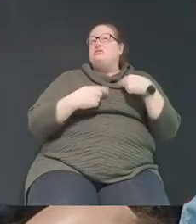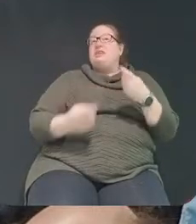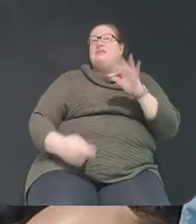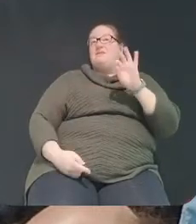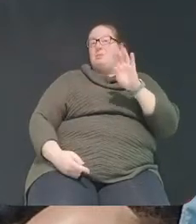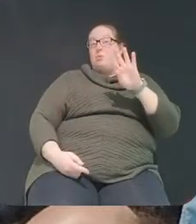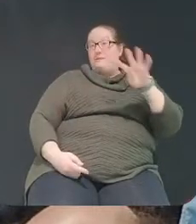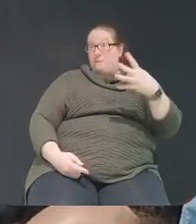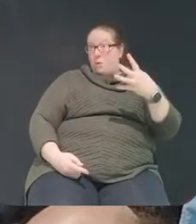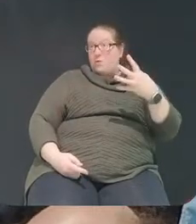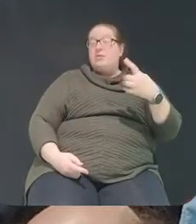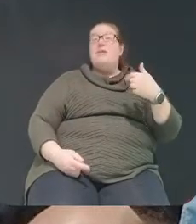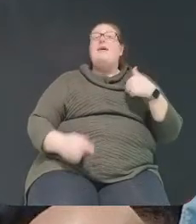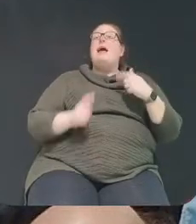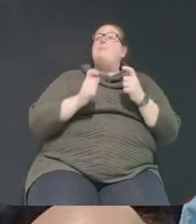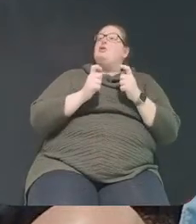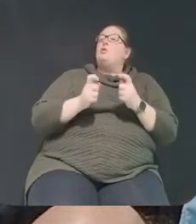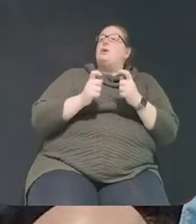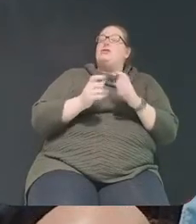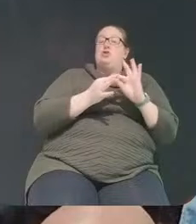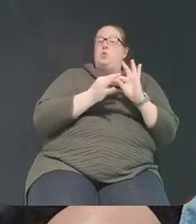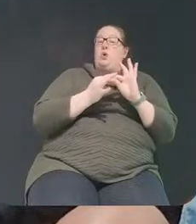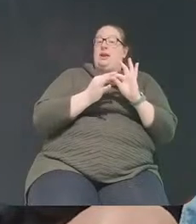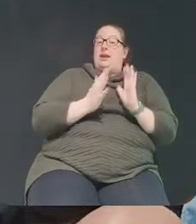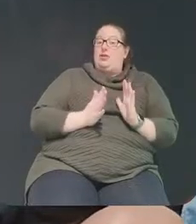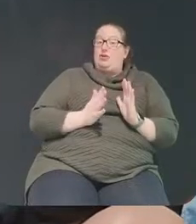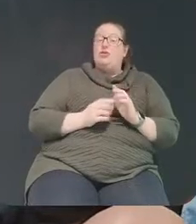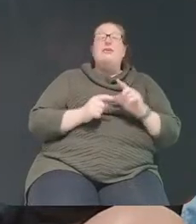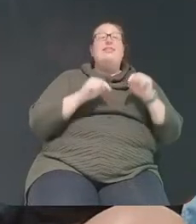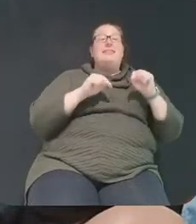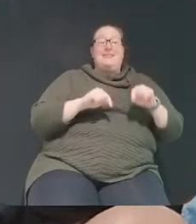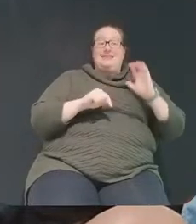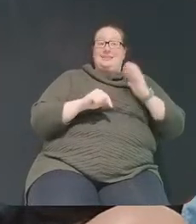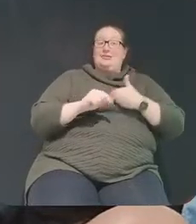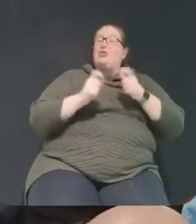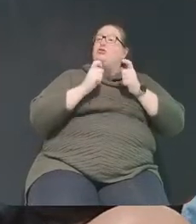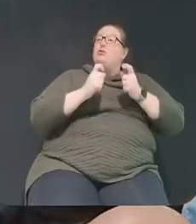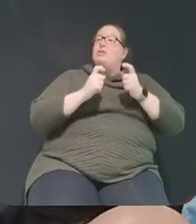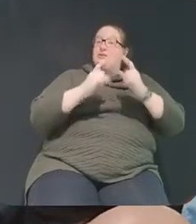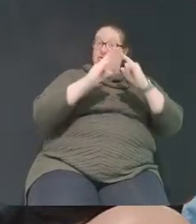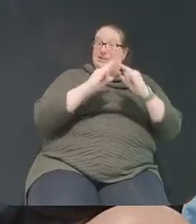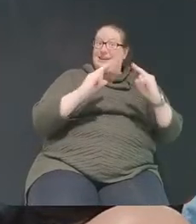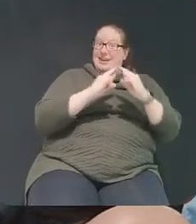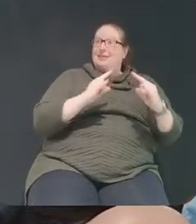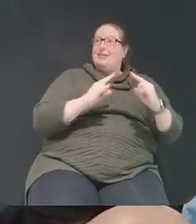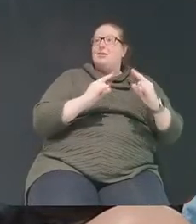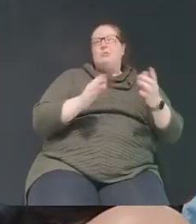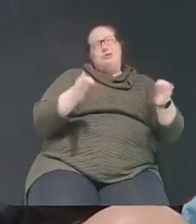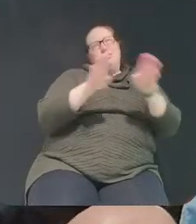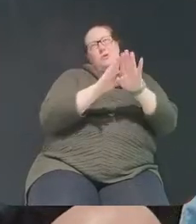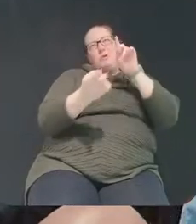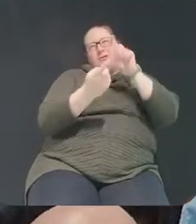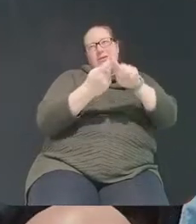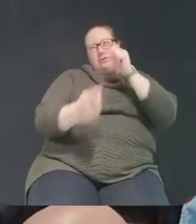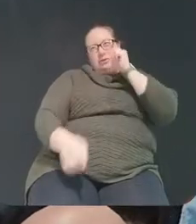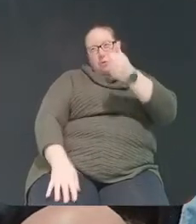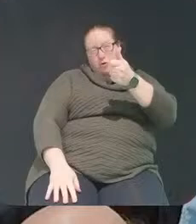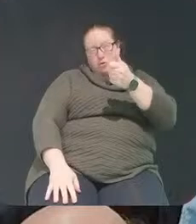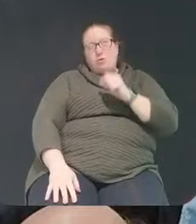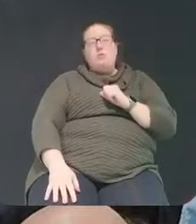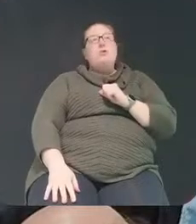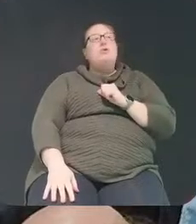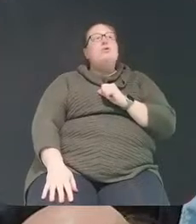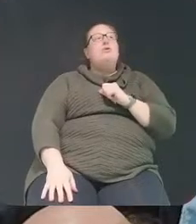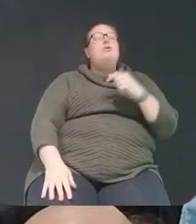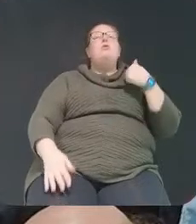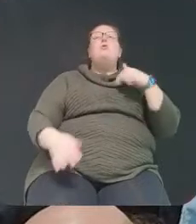4th. I am a donation coordinator. This is our donation tent, which is closed until tomorrow. We